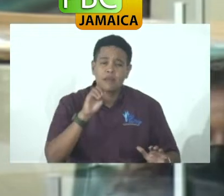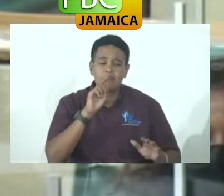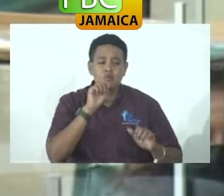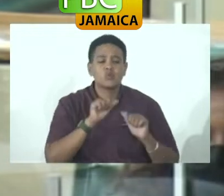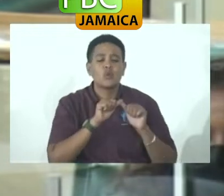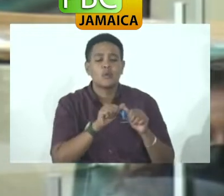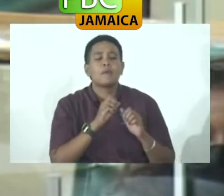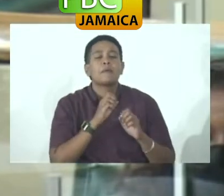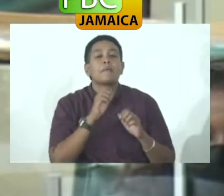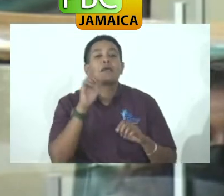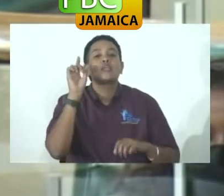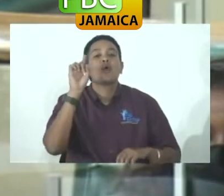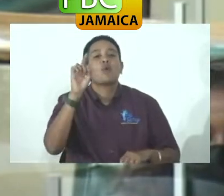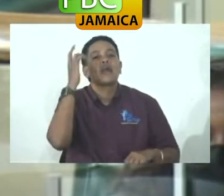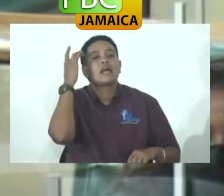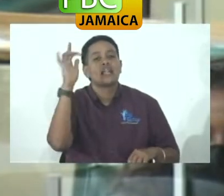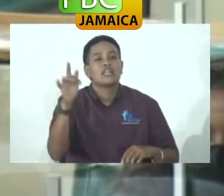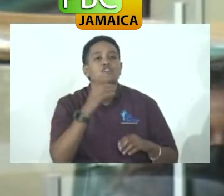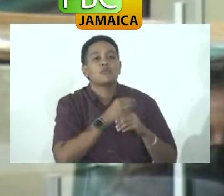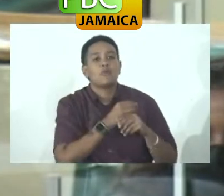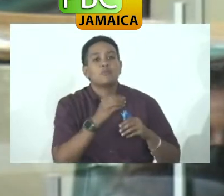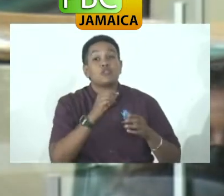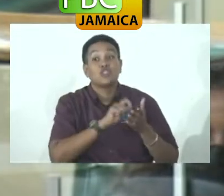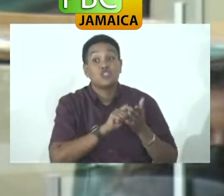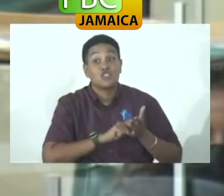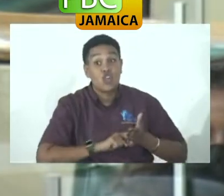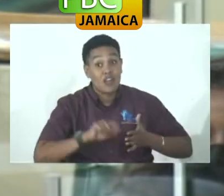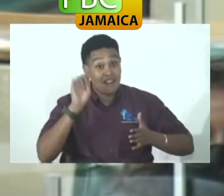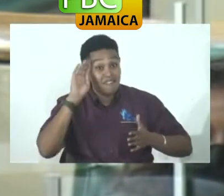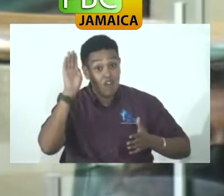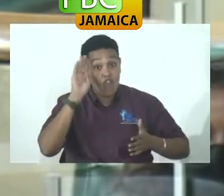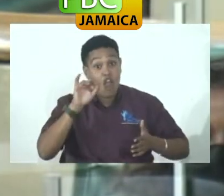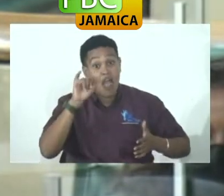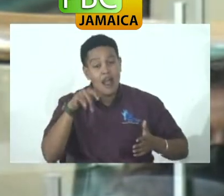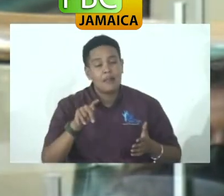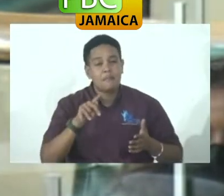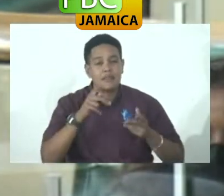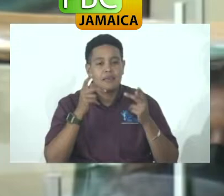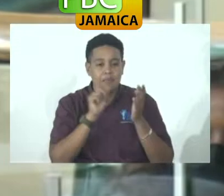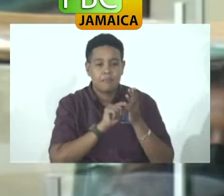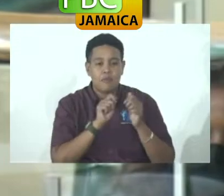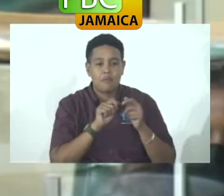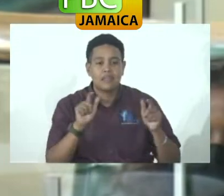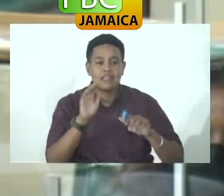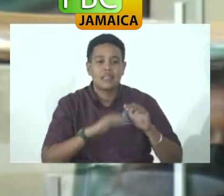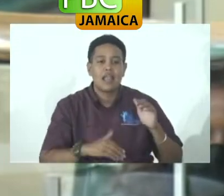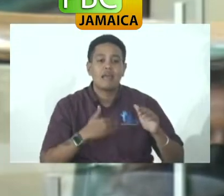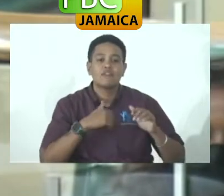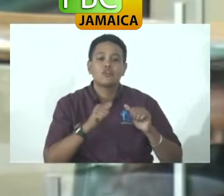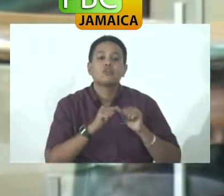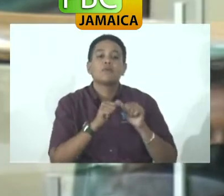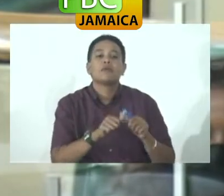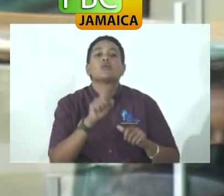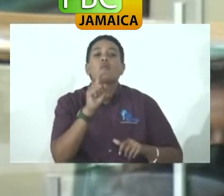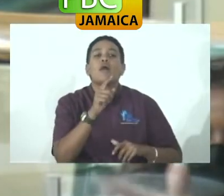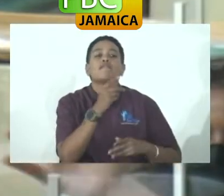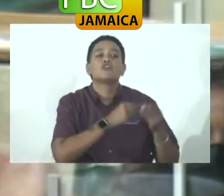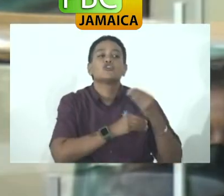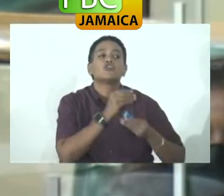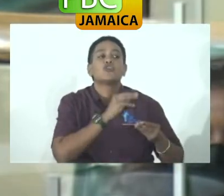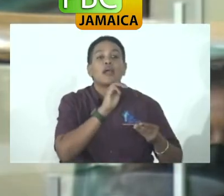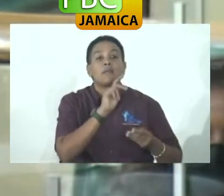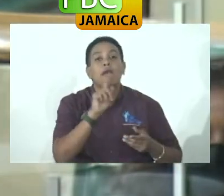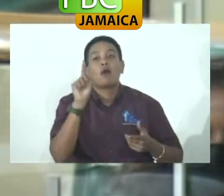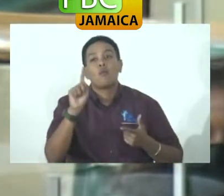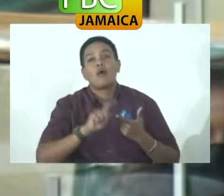maintain one intellectual property journal for all IP publications, instead of having to maintain one for trademarks, one for patents, and